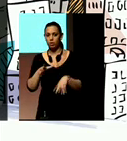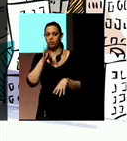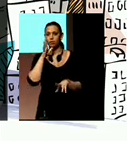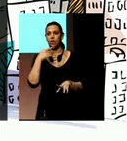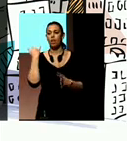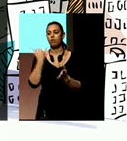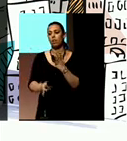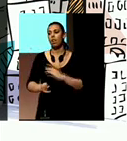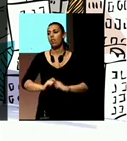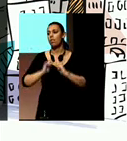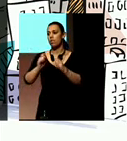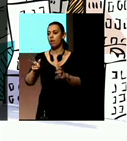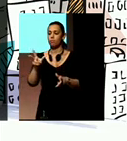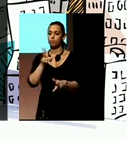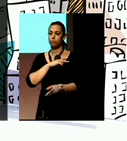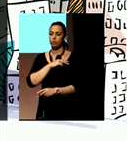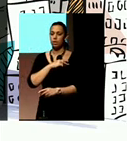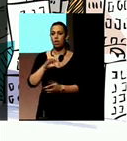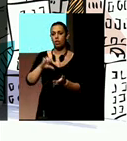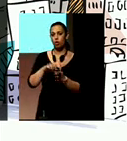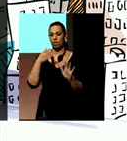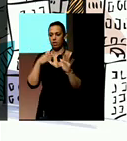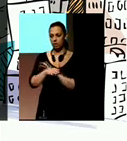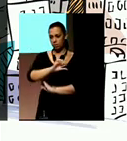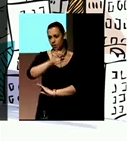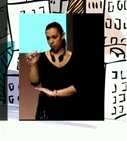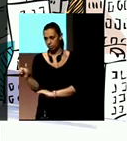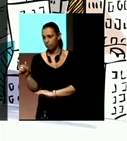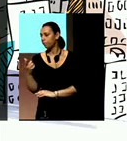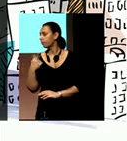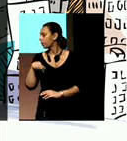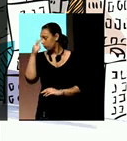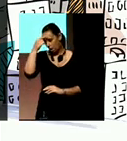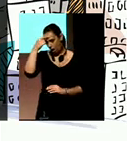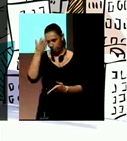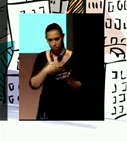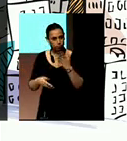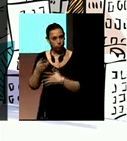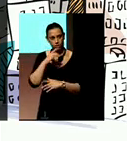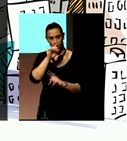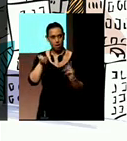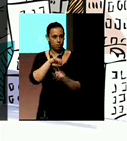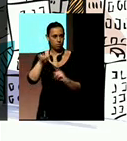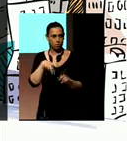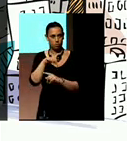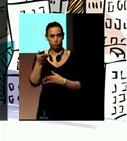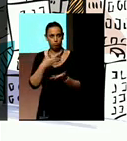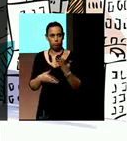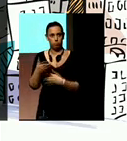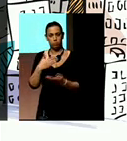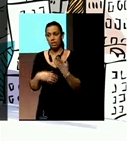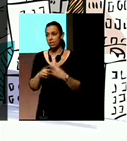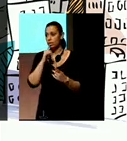We have seen a lot of improvements in our regulations in terms of accessibility. We have been collaborating